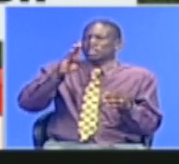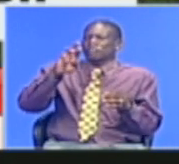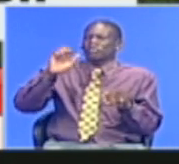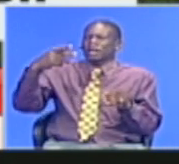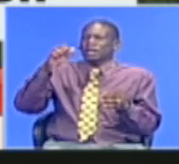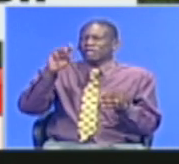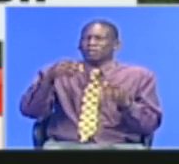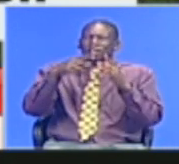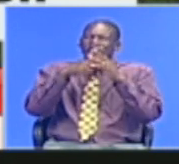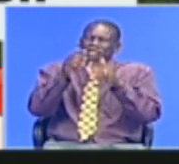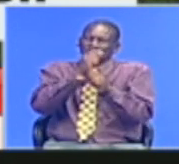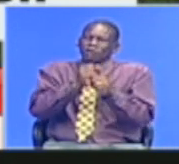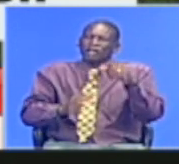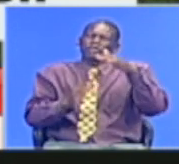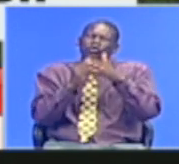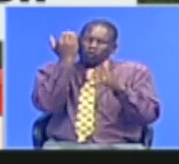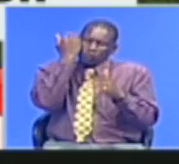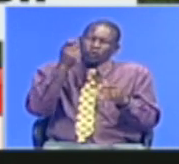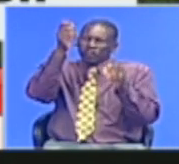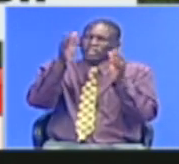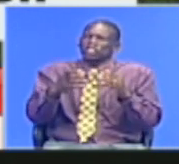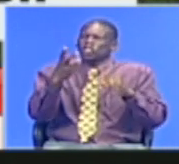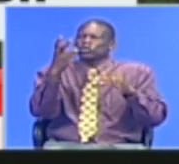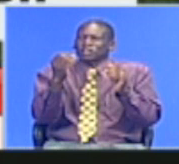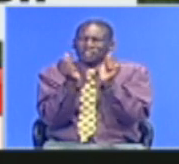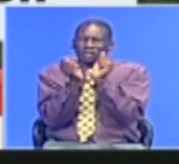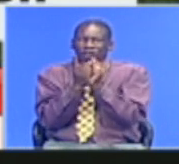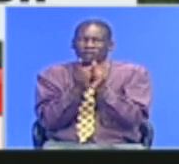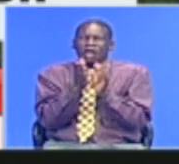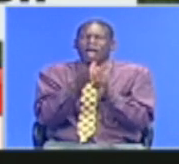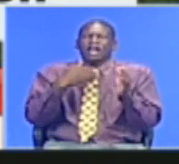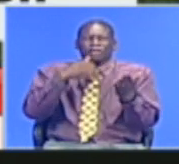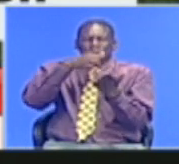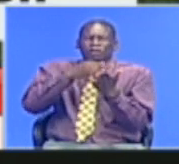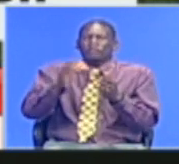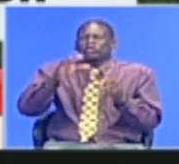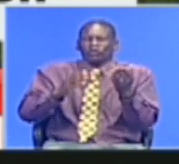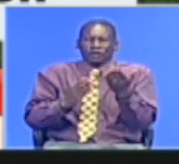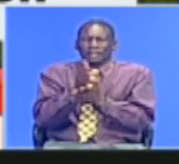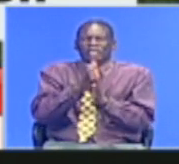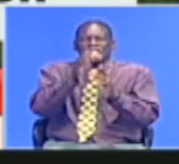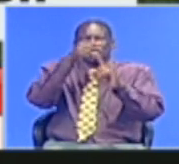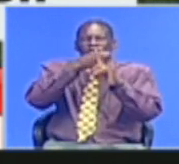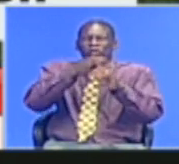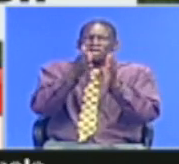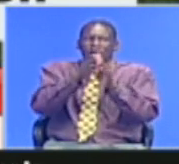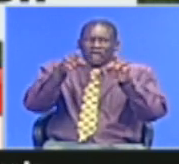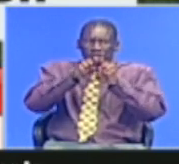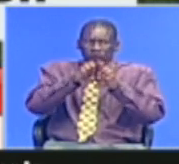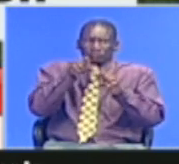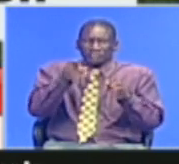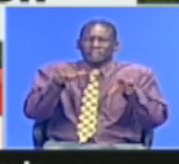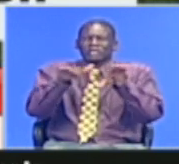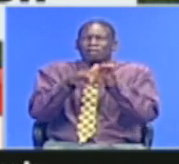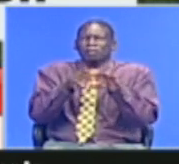in June 2011. He has been actively involved in civil rights and advocacy, and he's also been a member